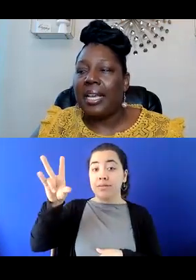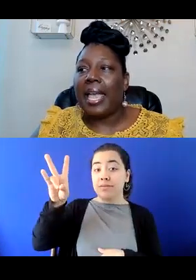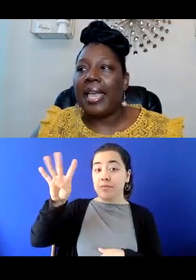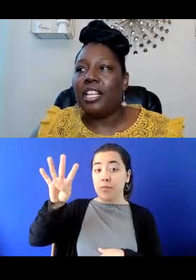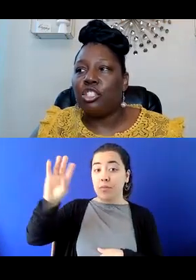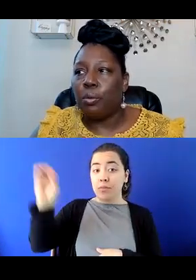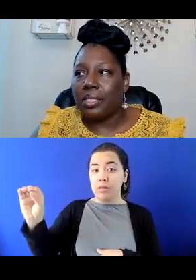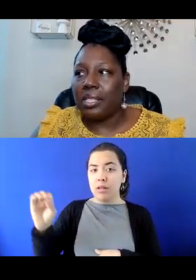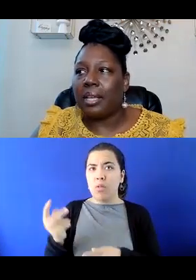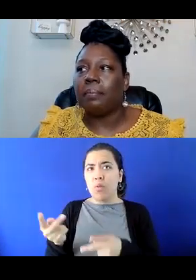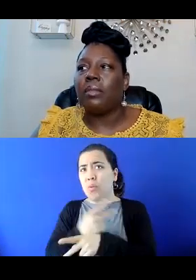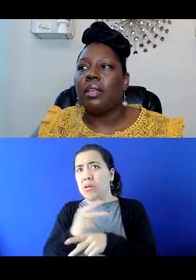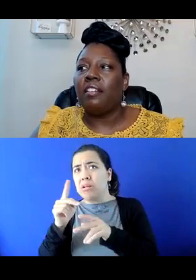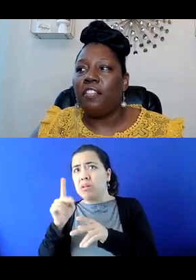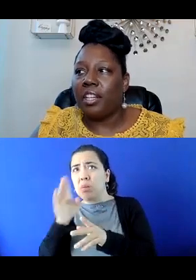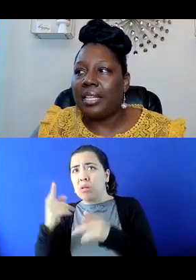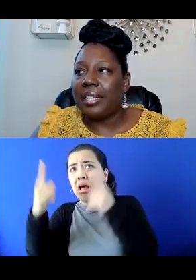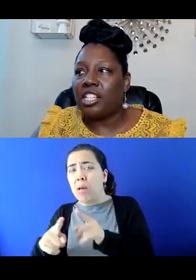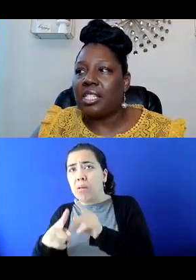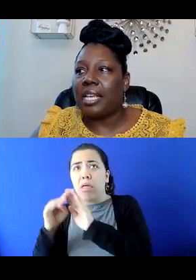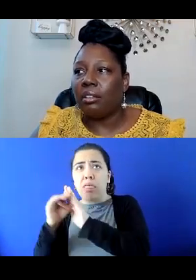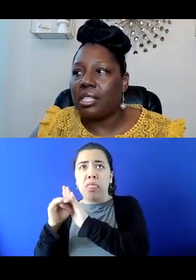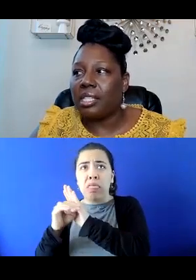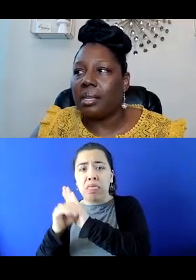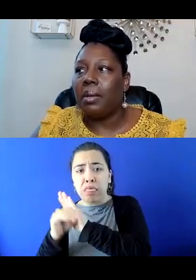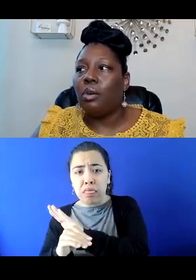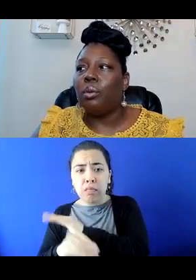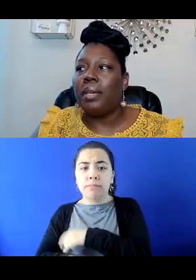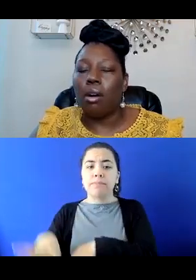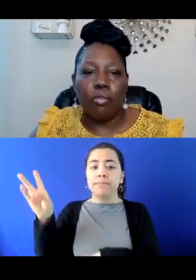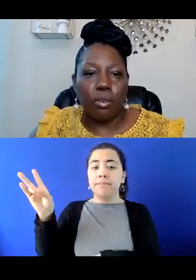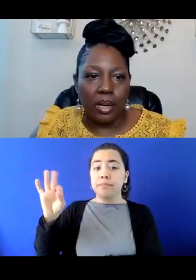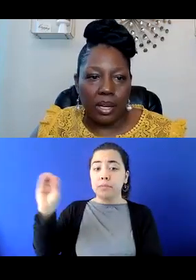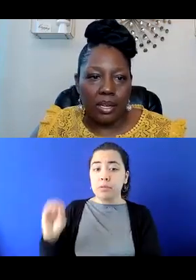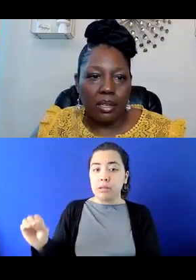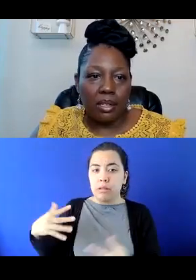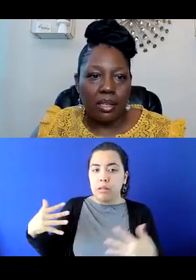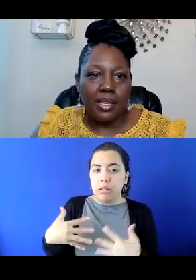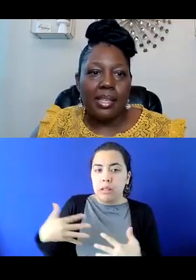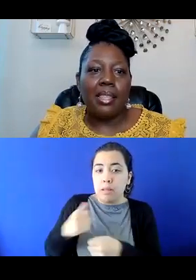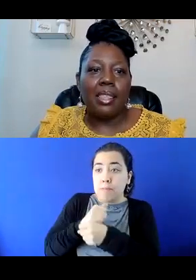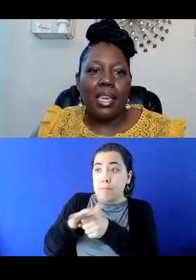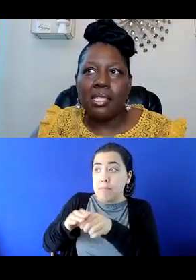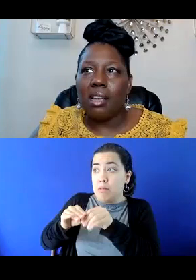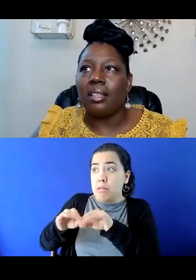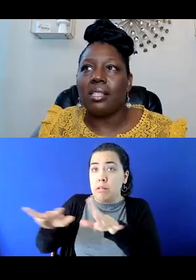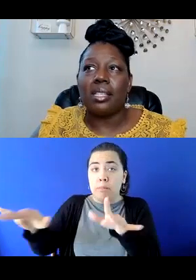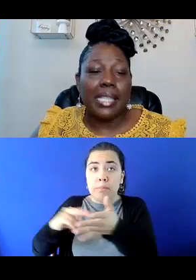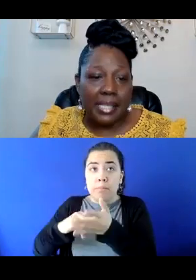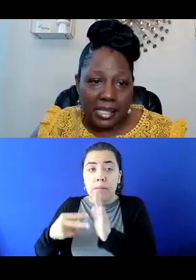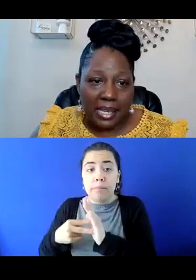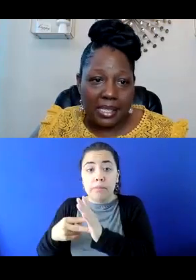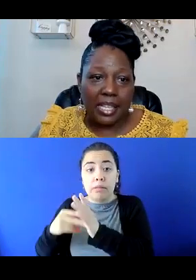recession. 82% fear the nation's health system will be overrun. These are